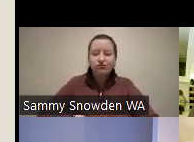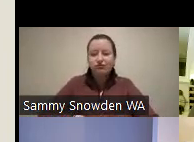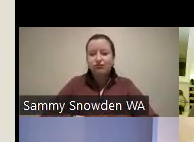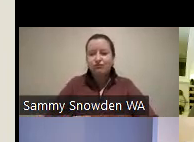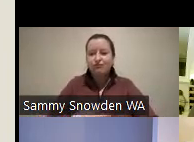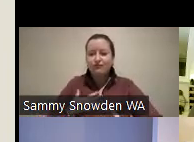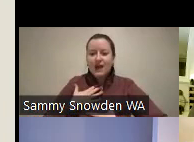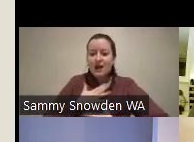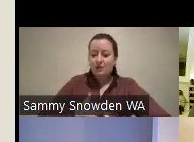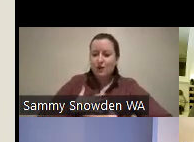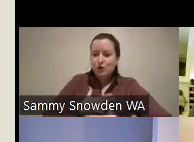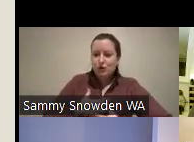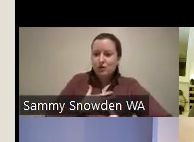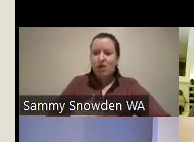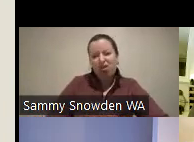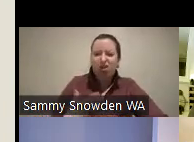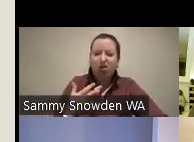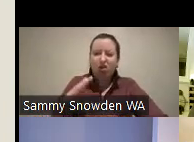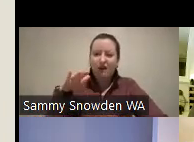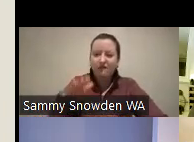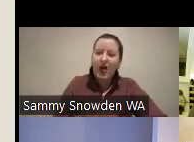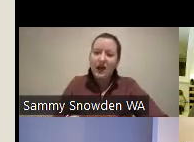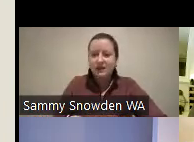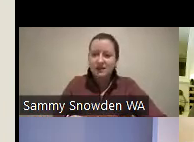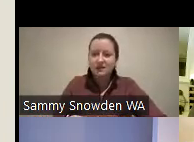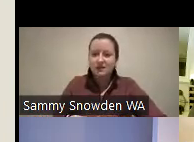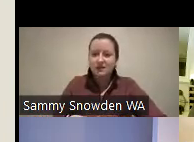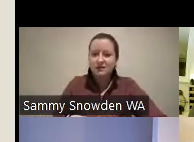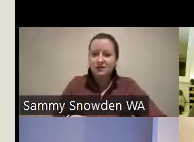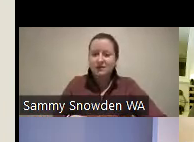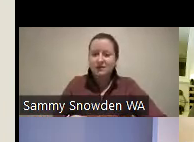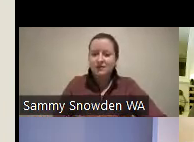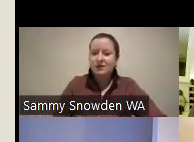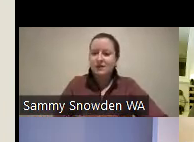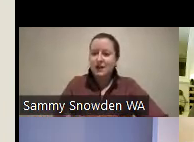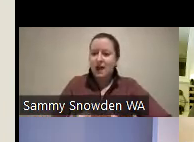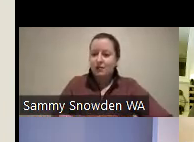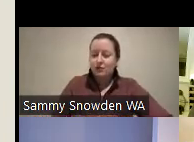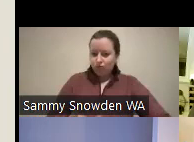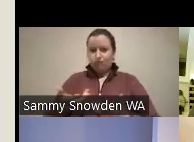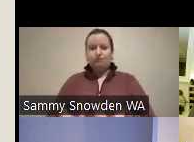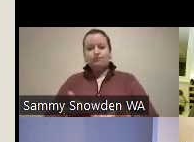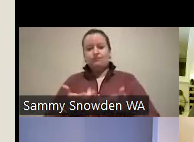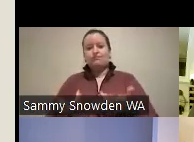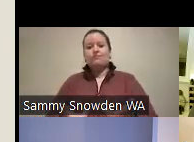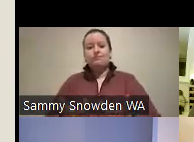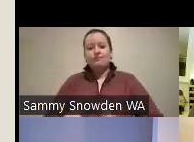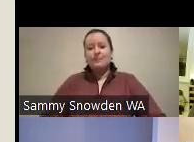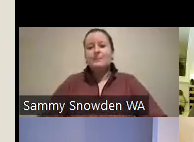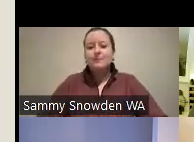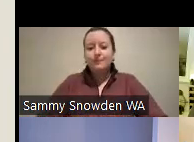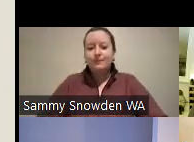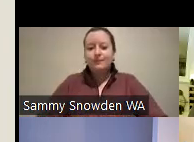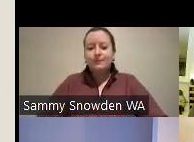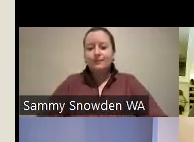can take its toll on us emotionally. It brought to mind for me the expression, all work and no